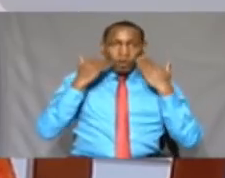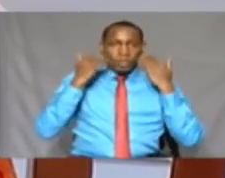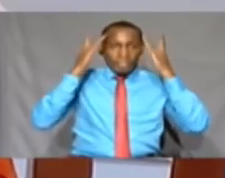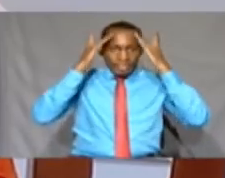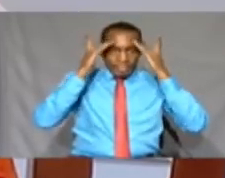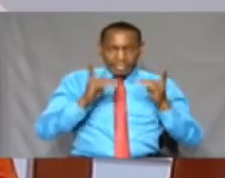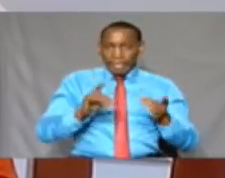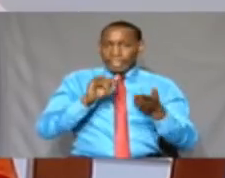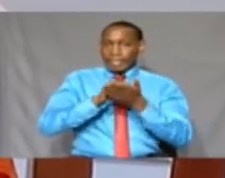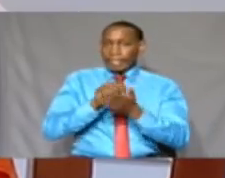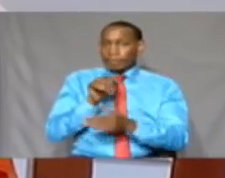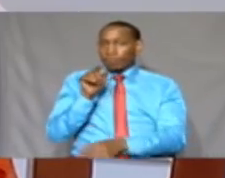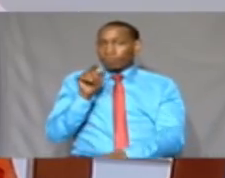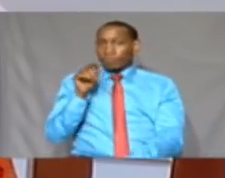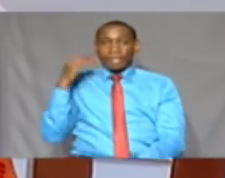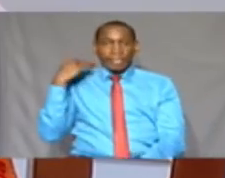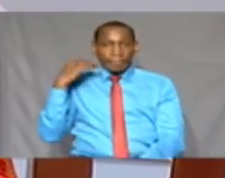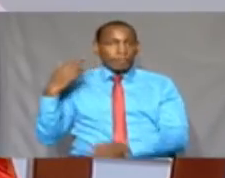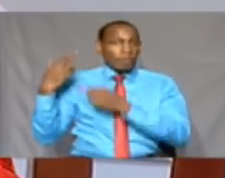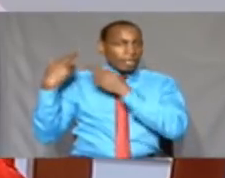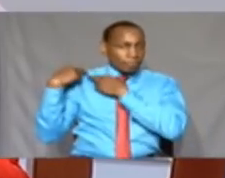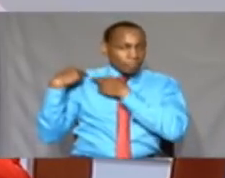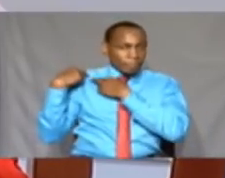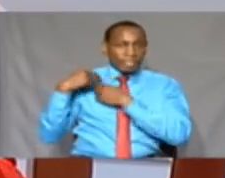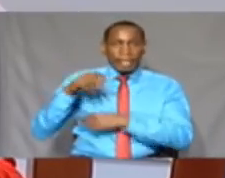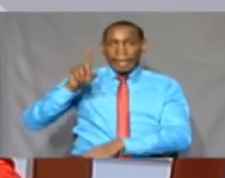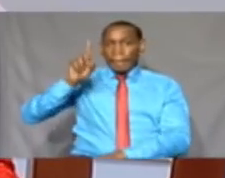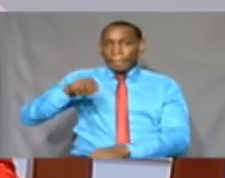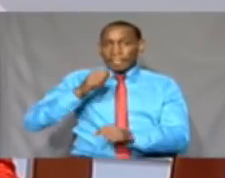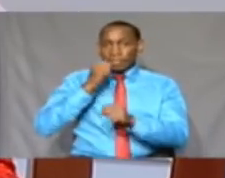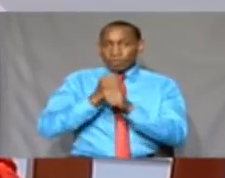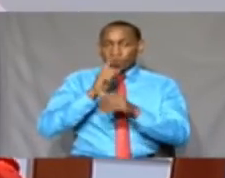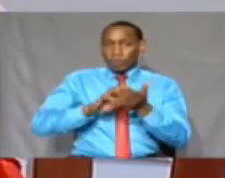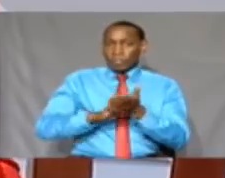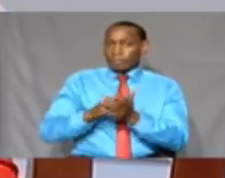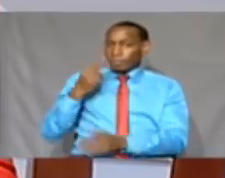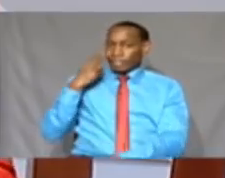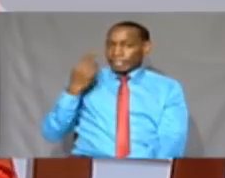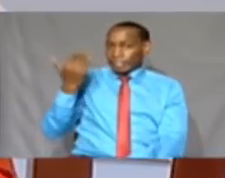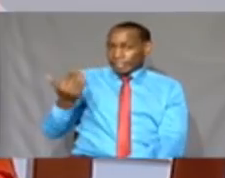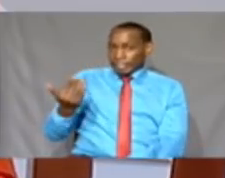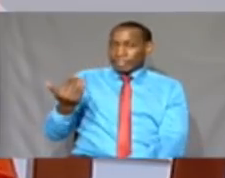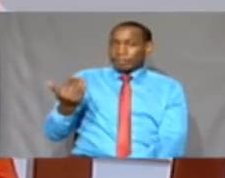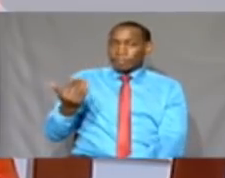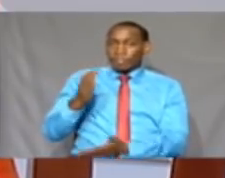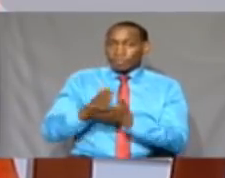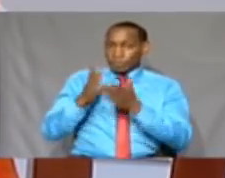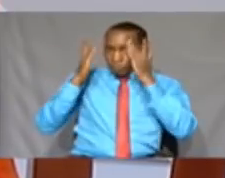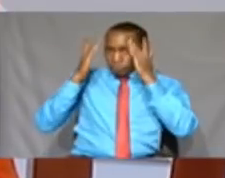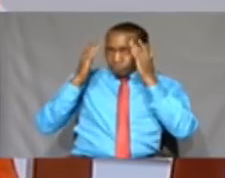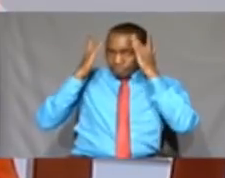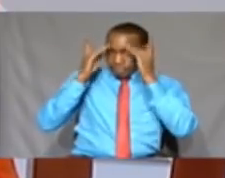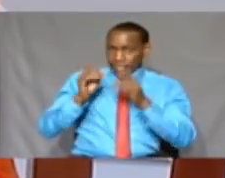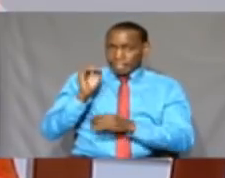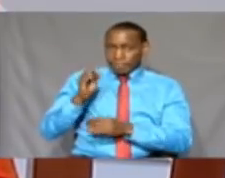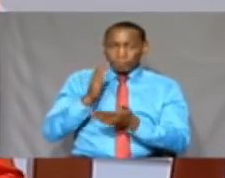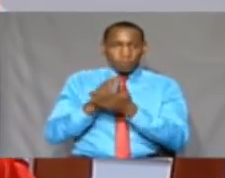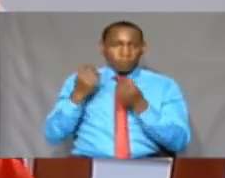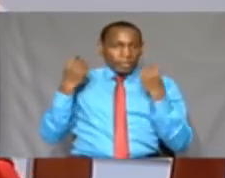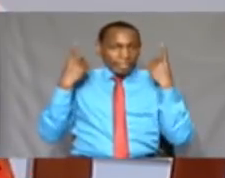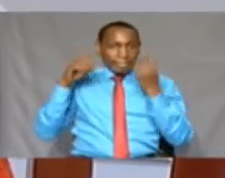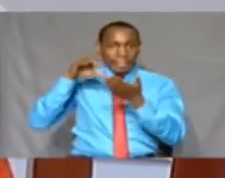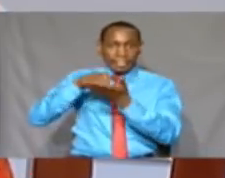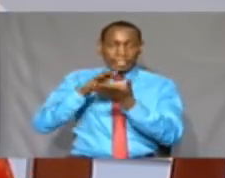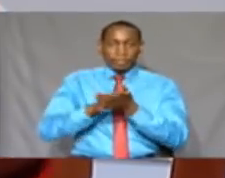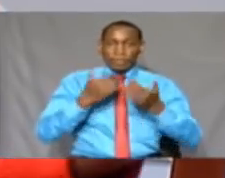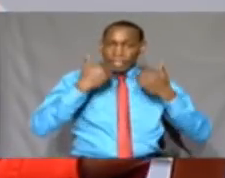that you are criminally liable, then they have to look at the child to determine whether he actually understands what he's doing. Uh-huh. And for